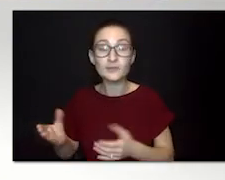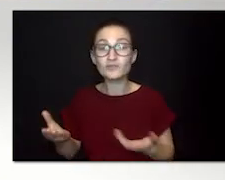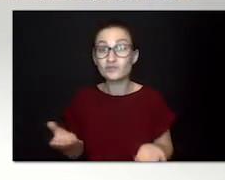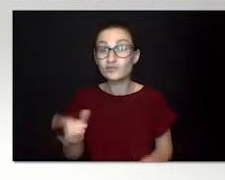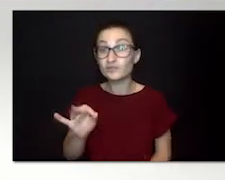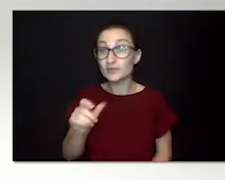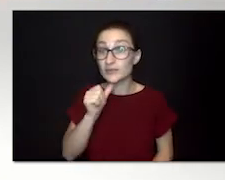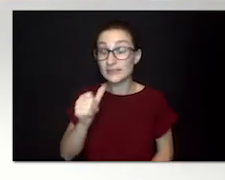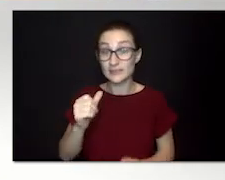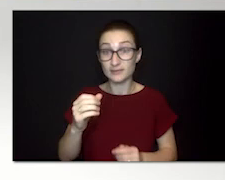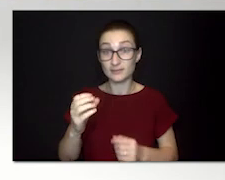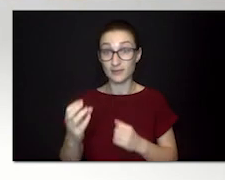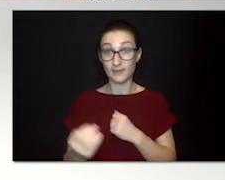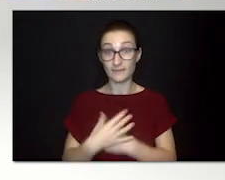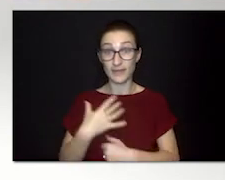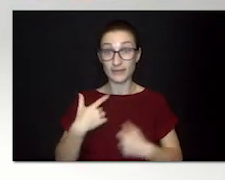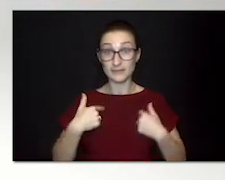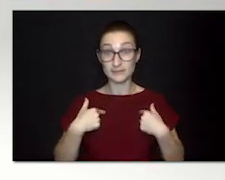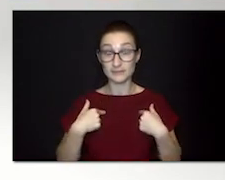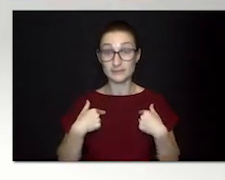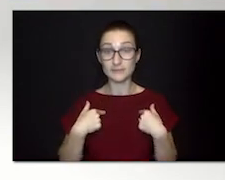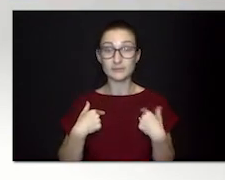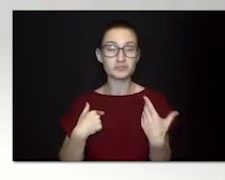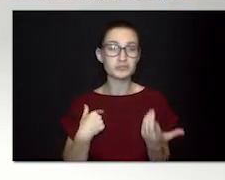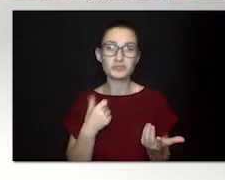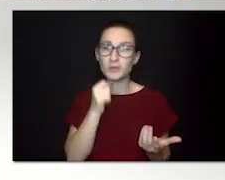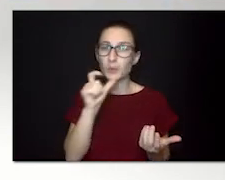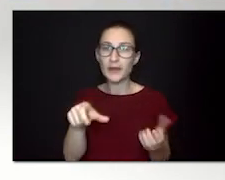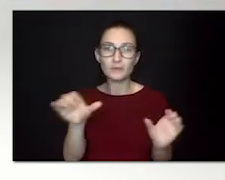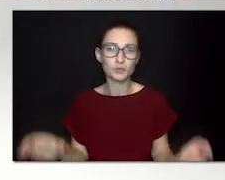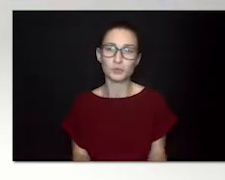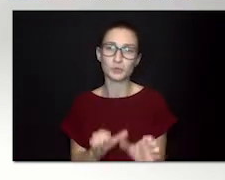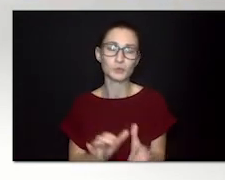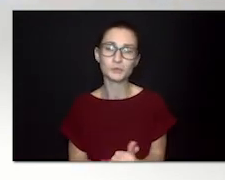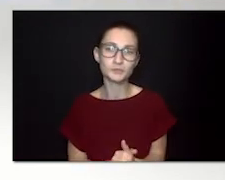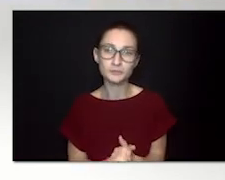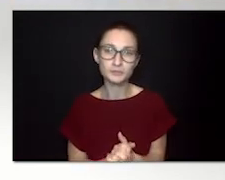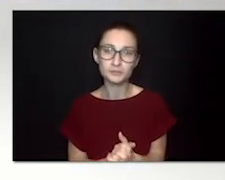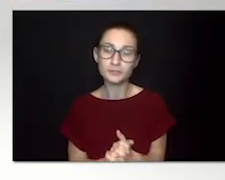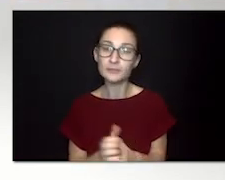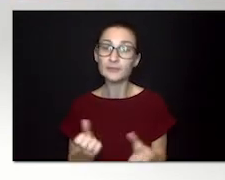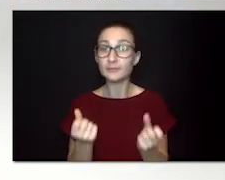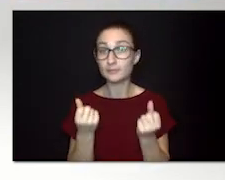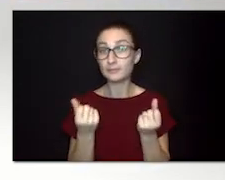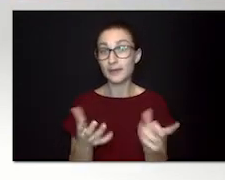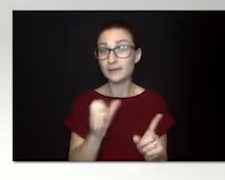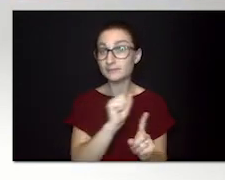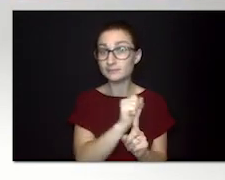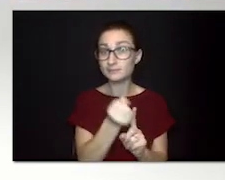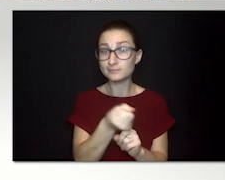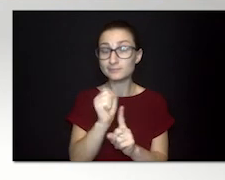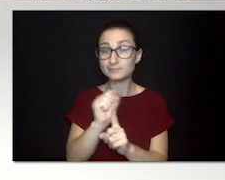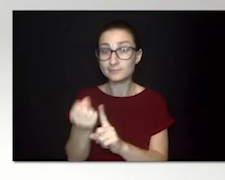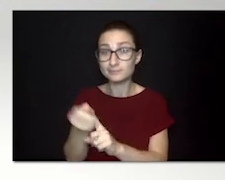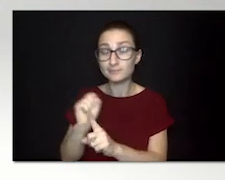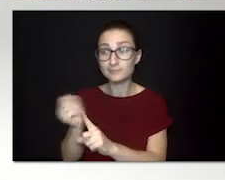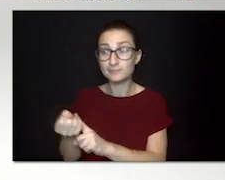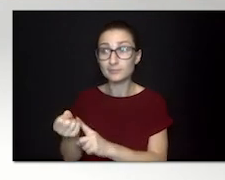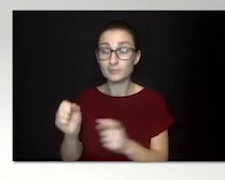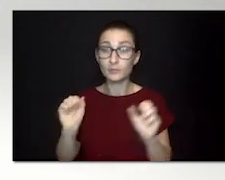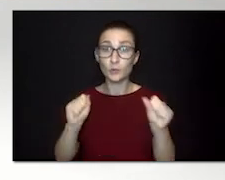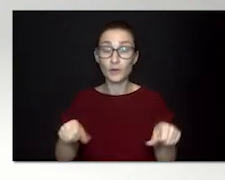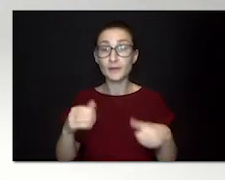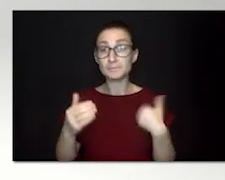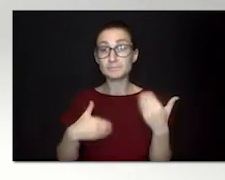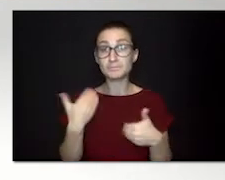really, as long as it doesn't affect you, you definitely don't need to do it. There are, a lot of situations where people can kind of go